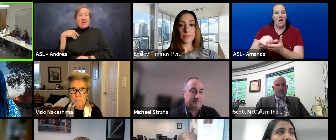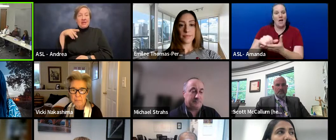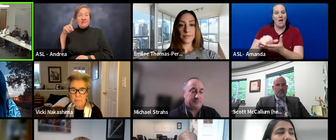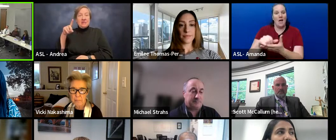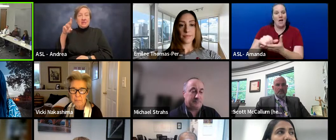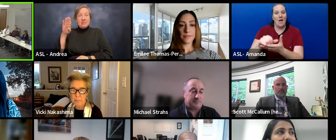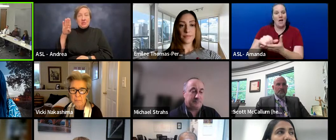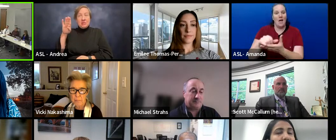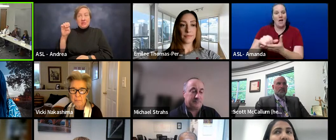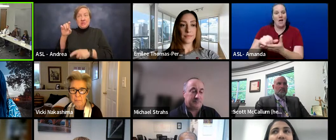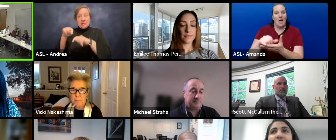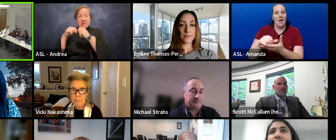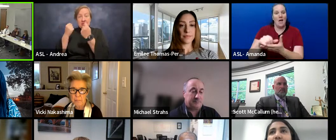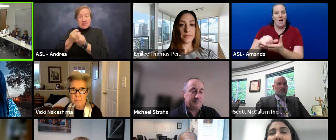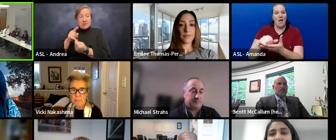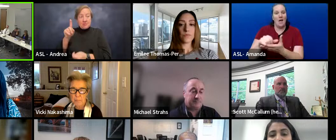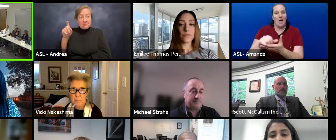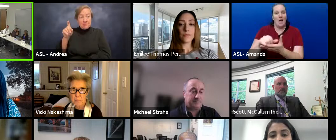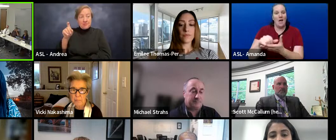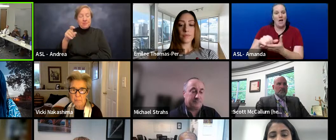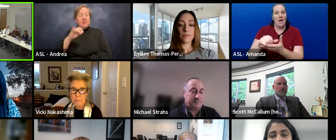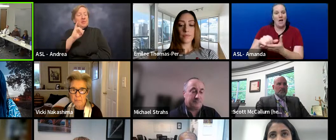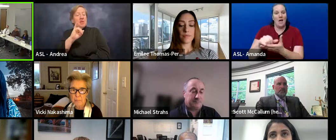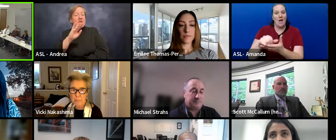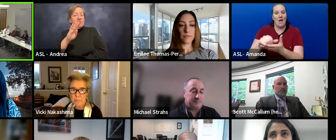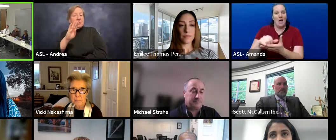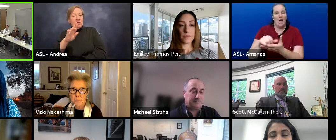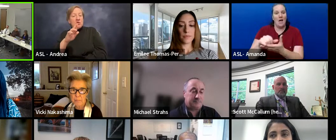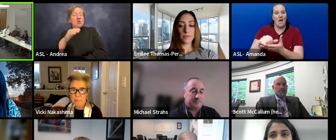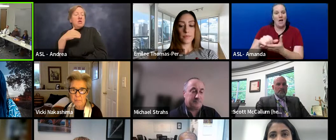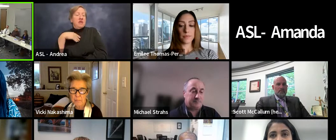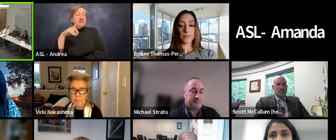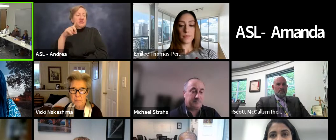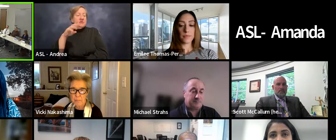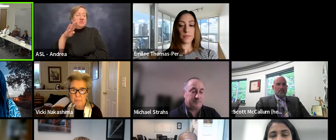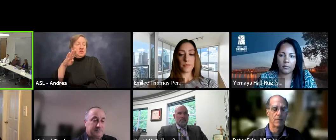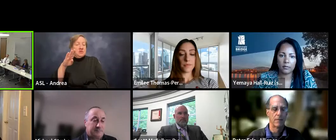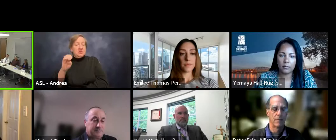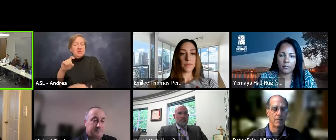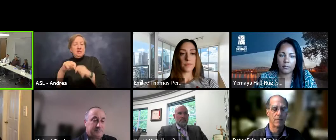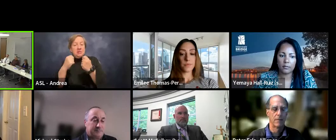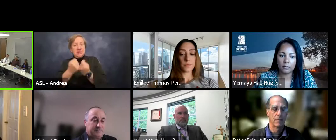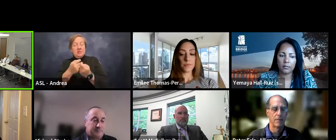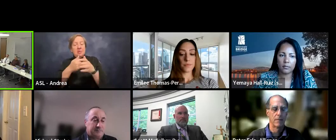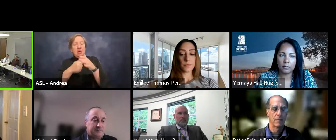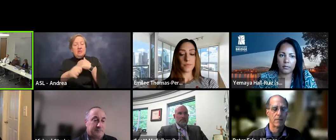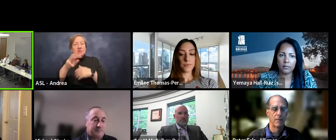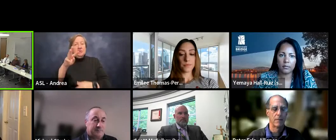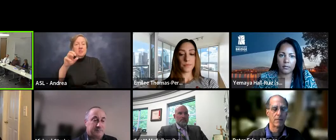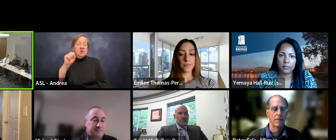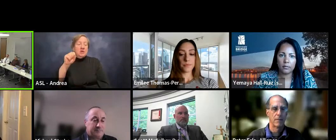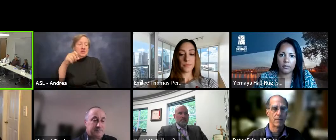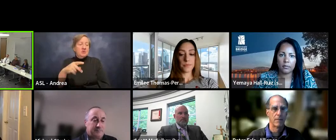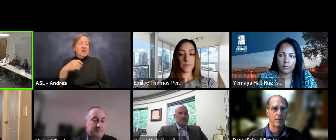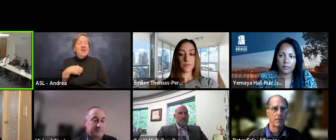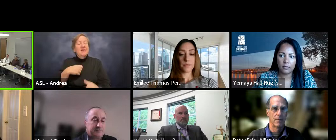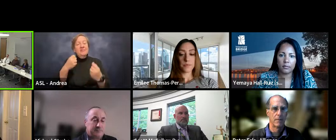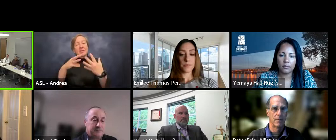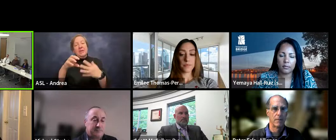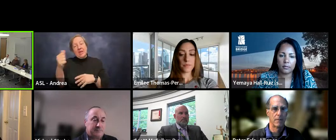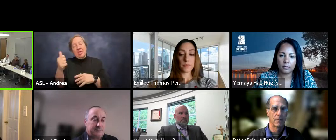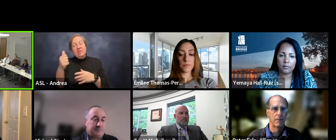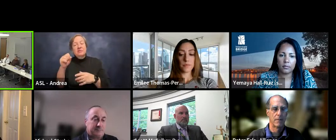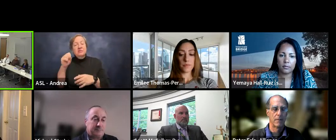team? So IBR has a DBE team, and under WSP, there's a bunch of other subcontractors